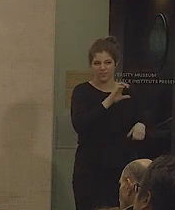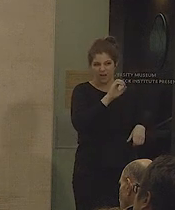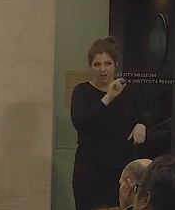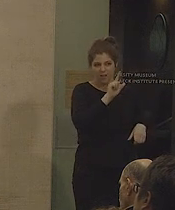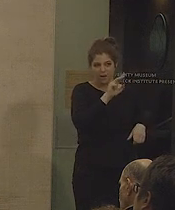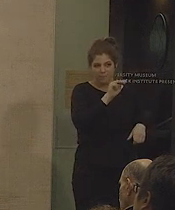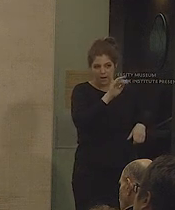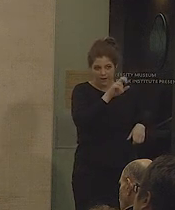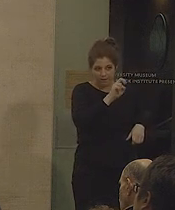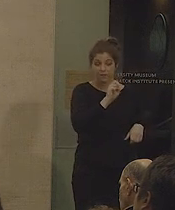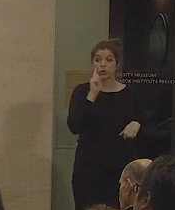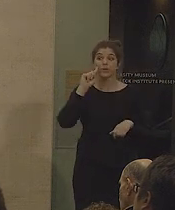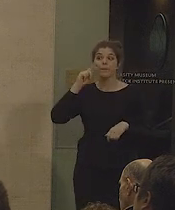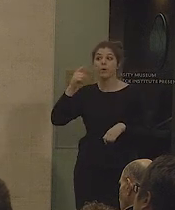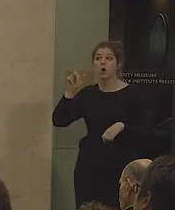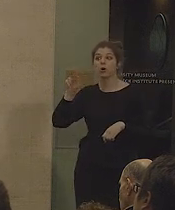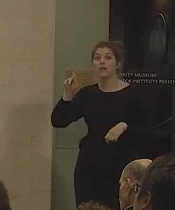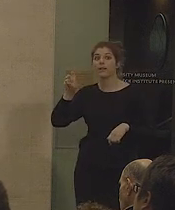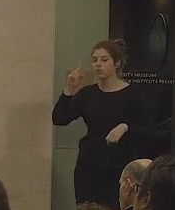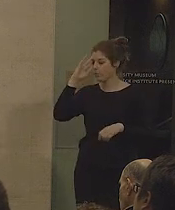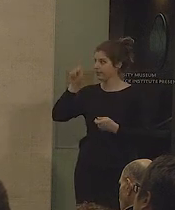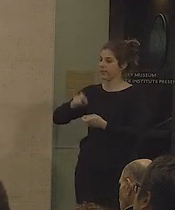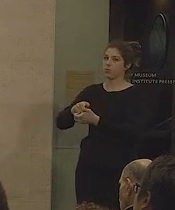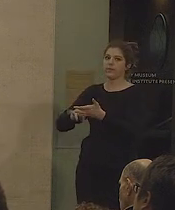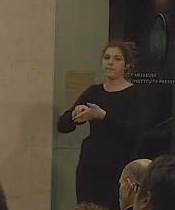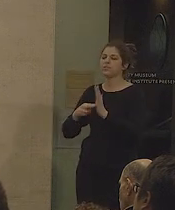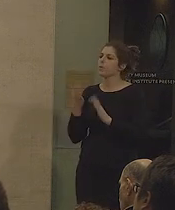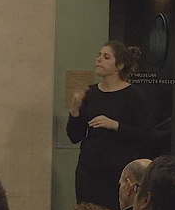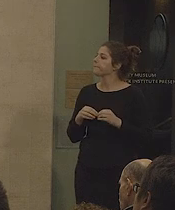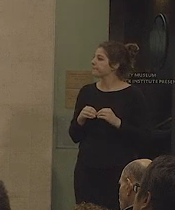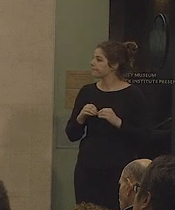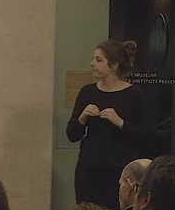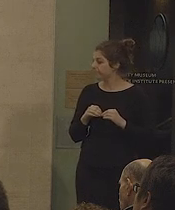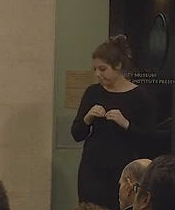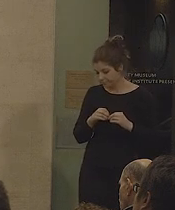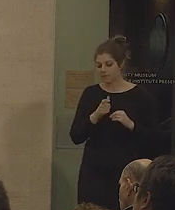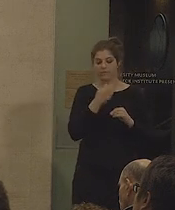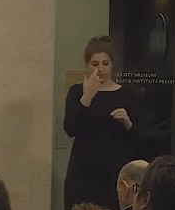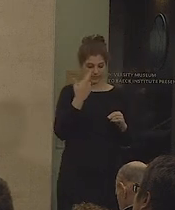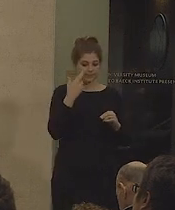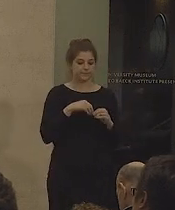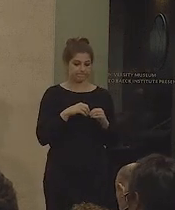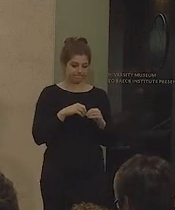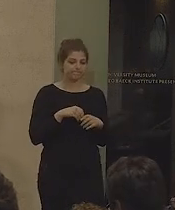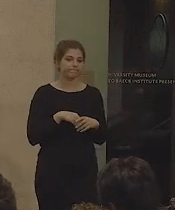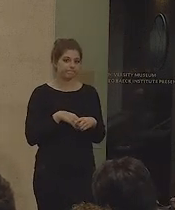Columbine. But when you hear Parkland, you know exactly what it is. Why do you think that is? So there's a couple of reasons.